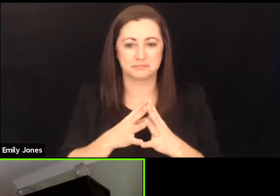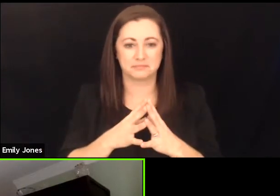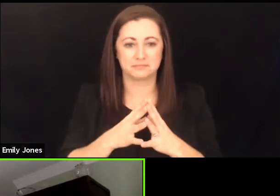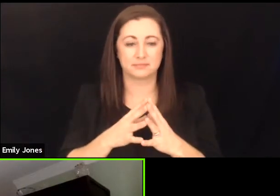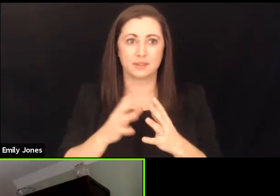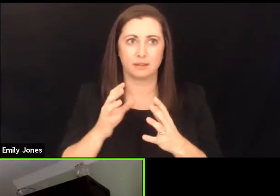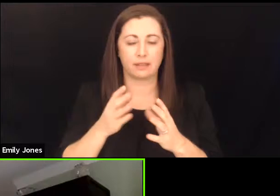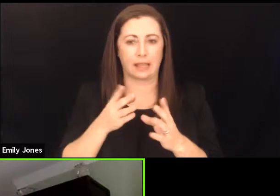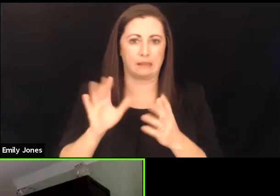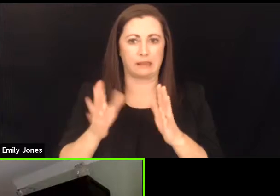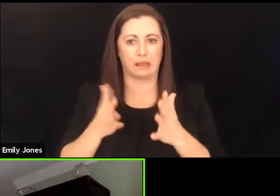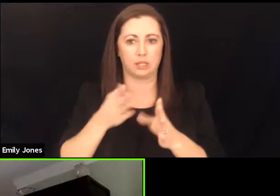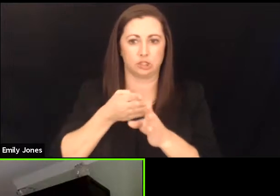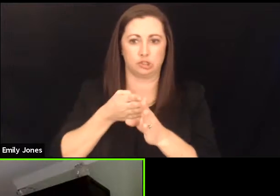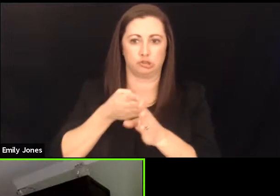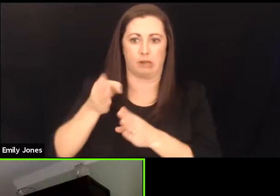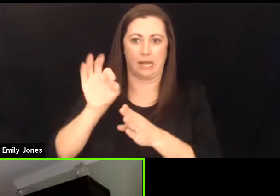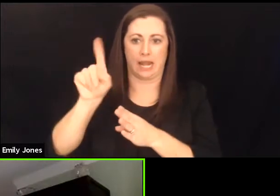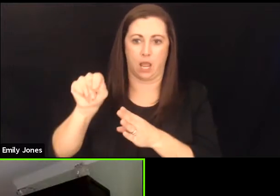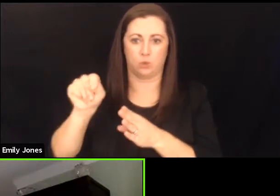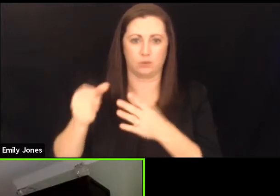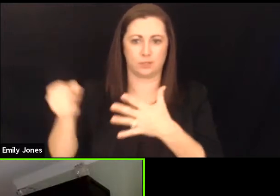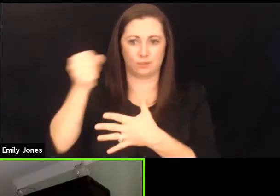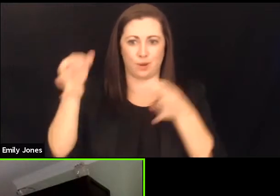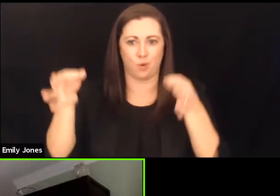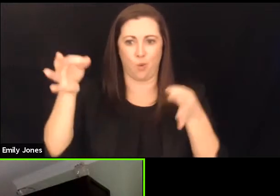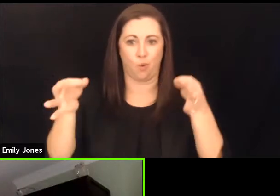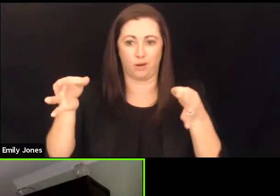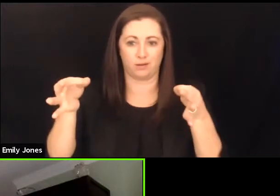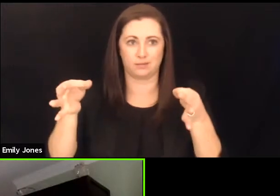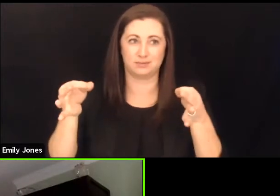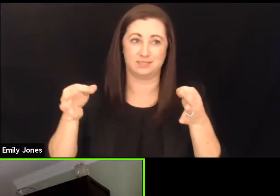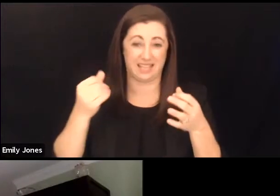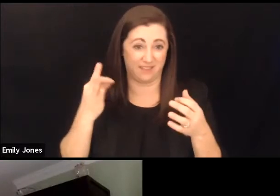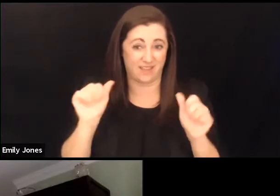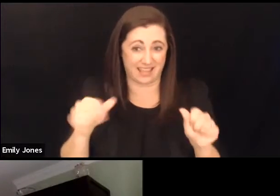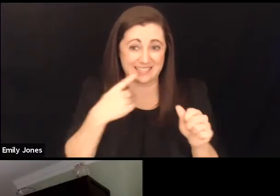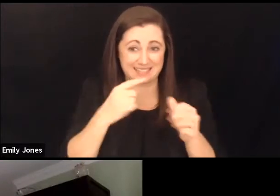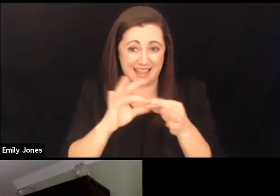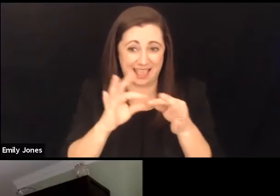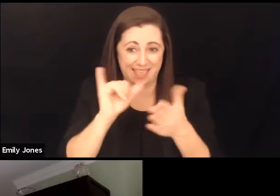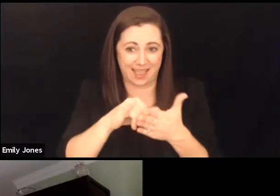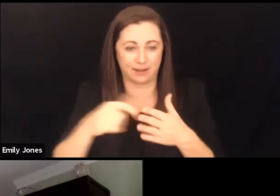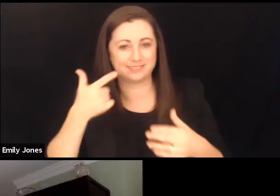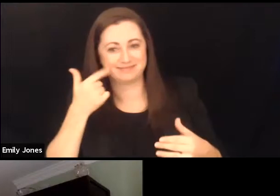straightened out the Supreme Court, if I can say that, told the Supreme Court really what we wanted to do. Yes, sir. And